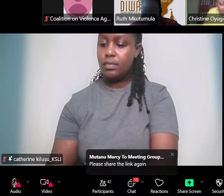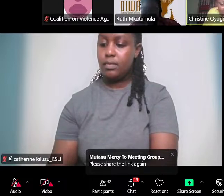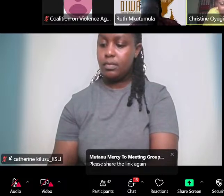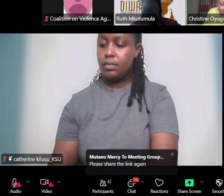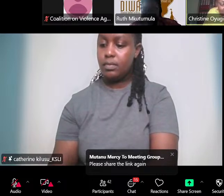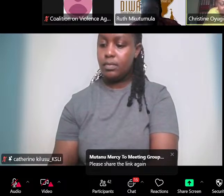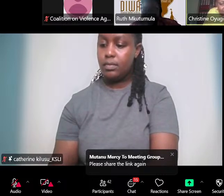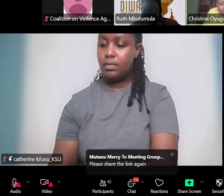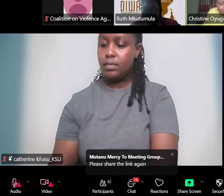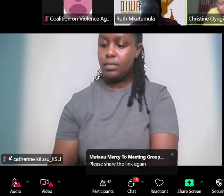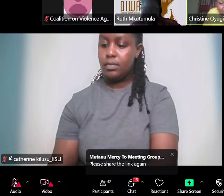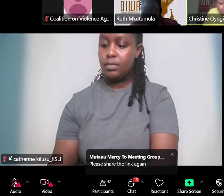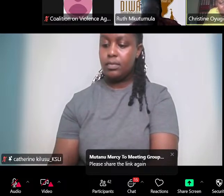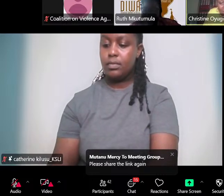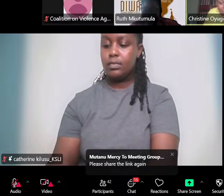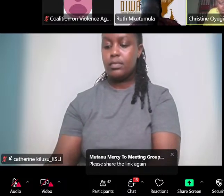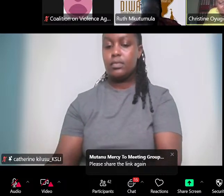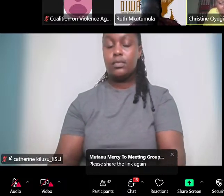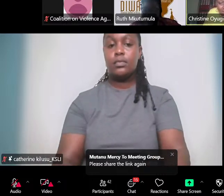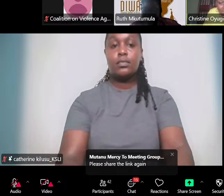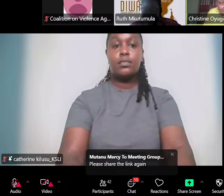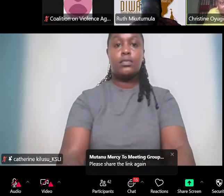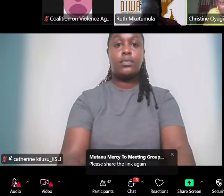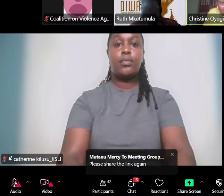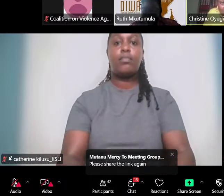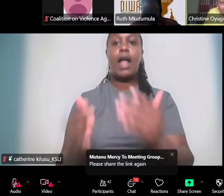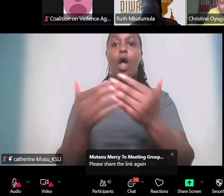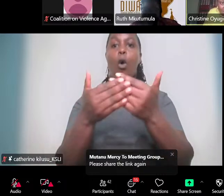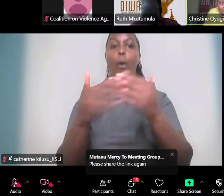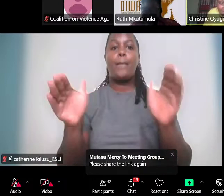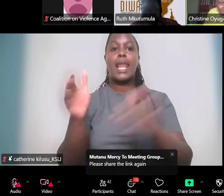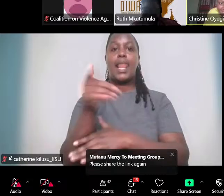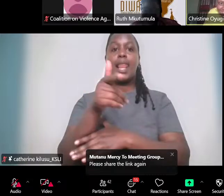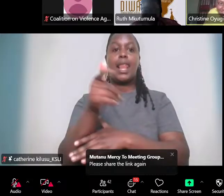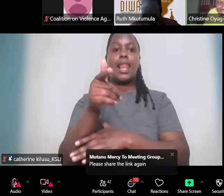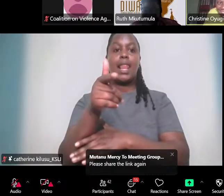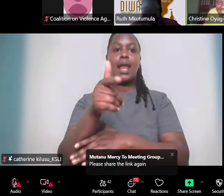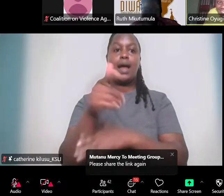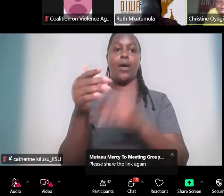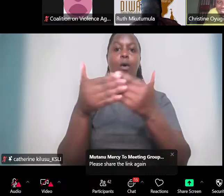Please, colleagues who are still in the call, open your camera, we take a photo.